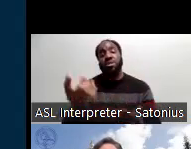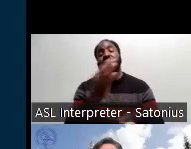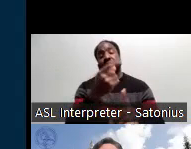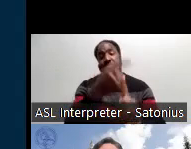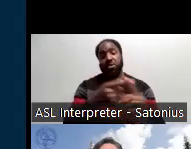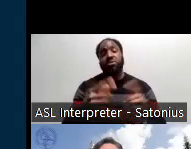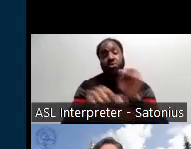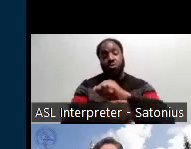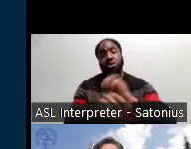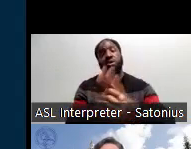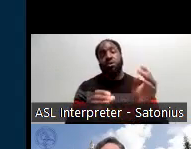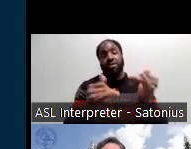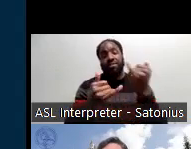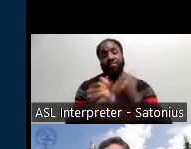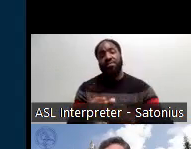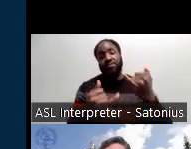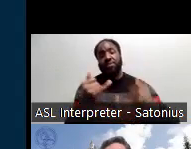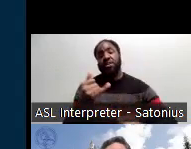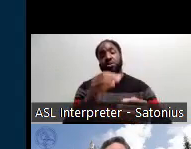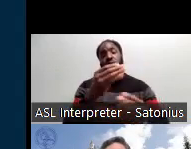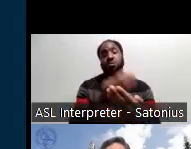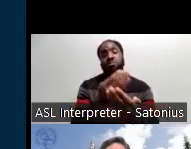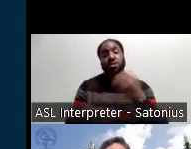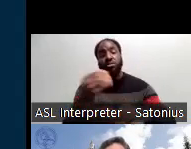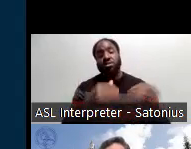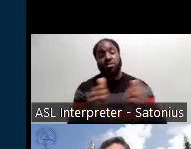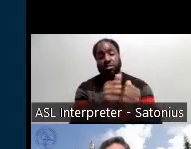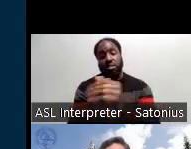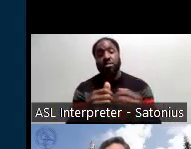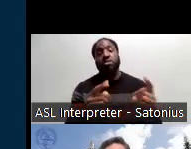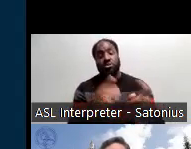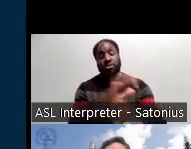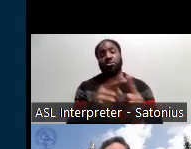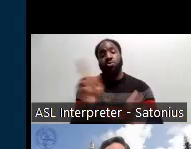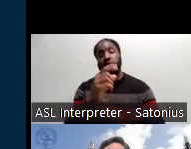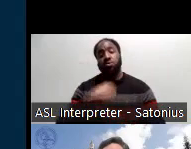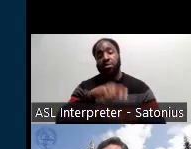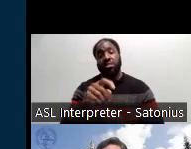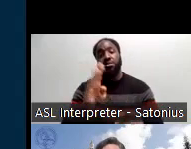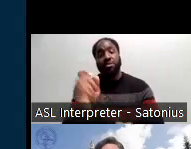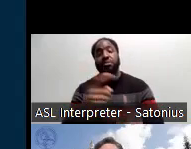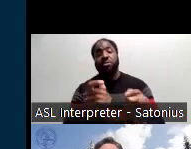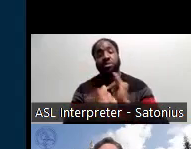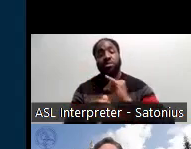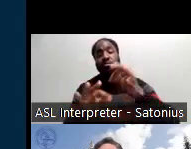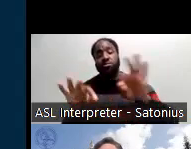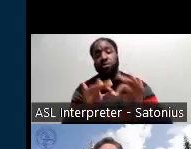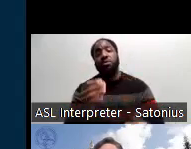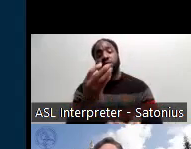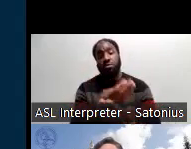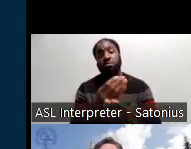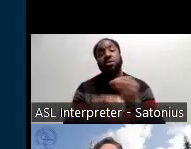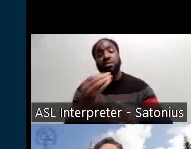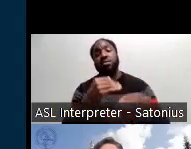final budget with the legislature, with all of you, to get to where we need to be. But it is important. The budget is our